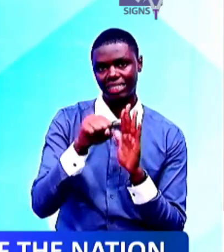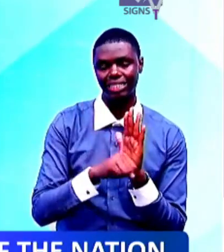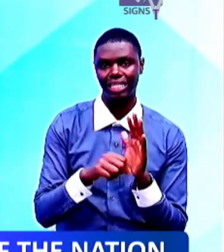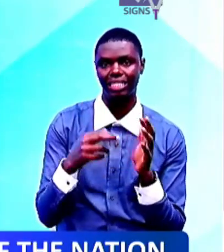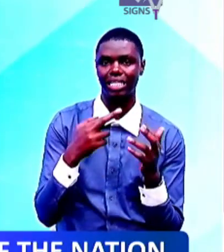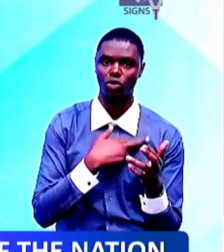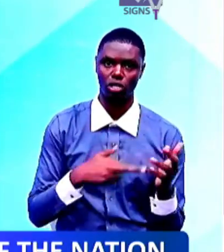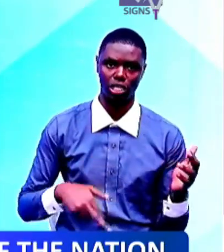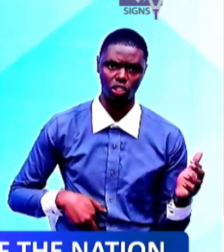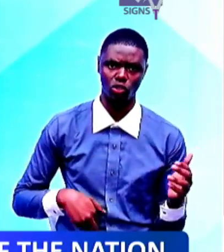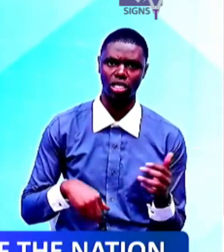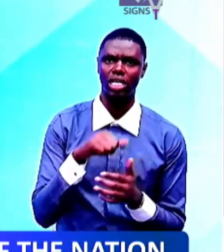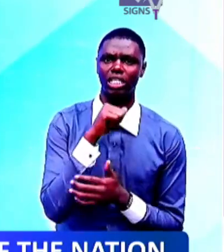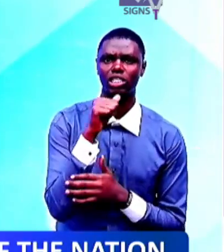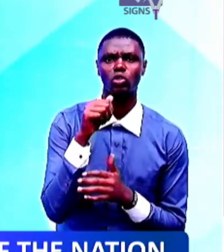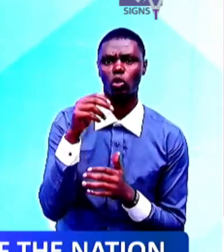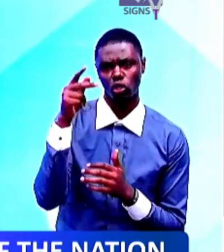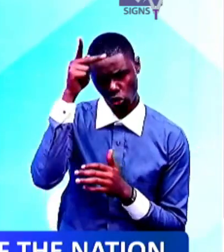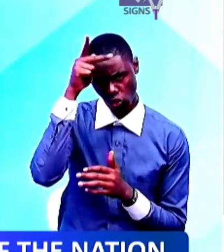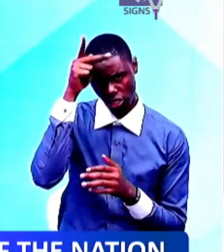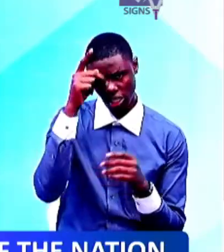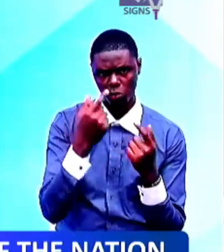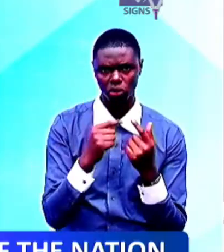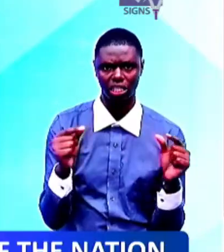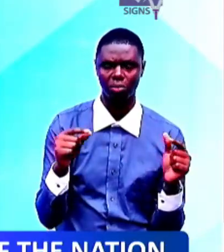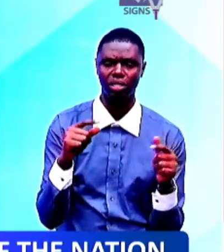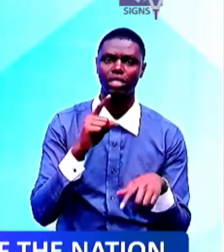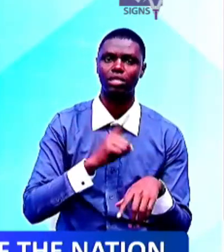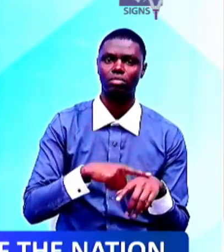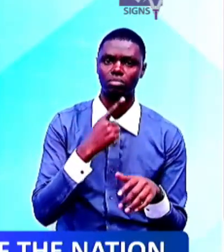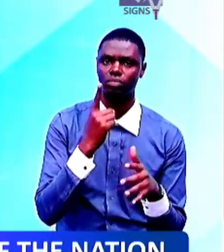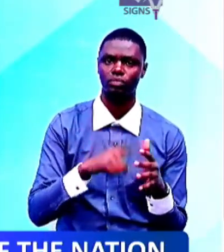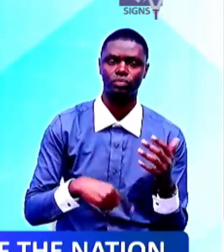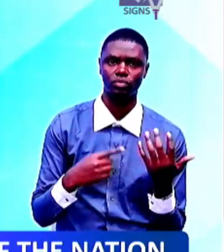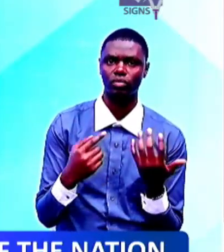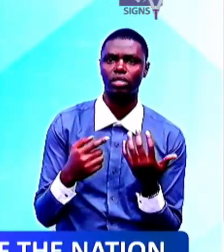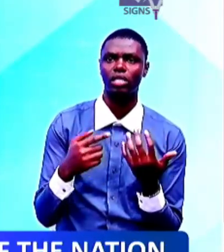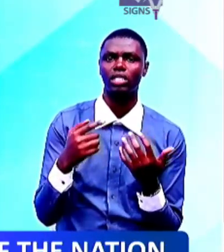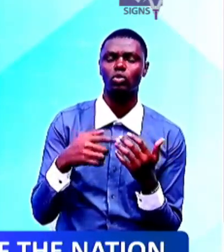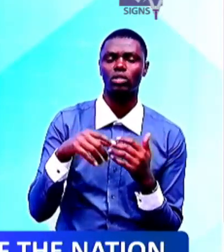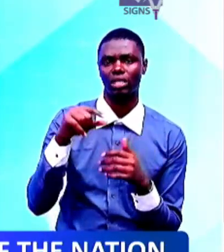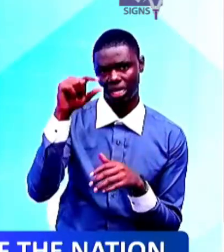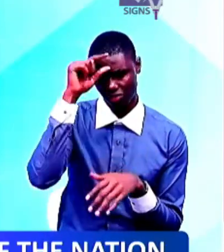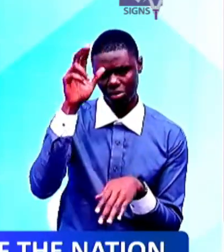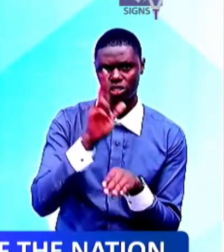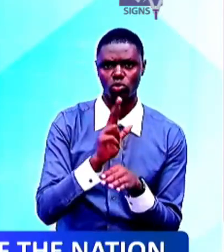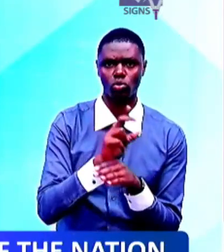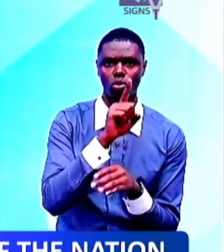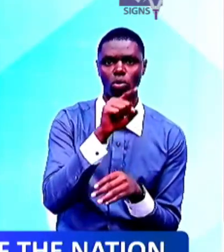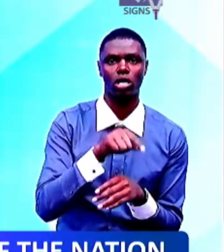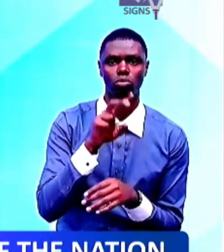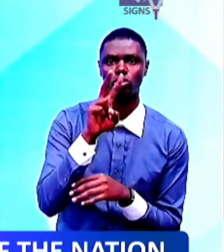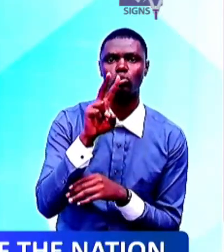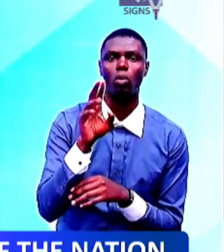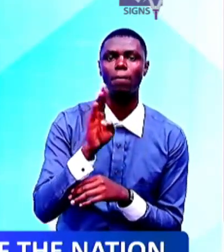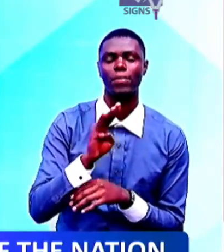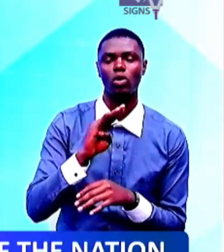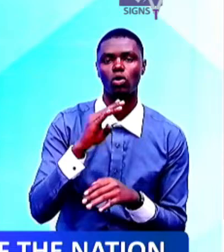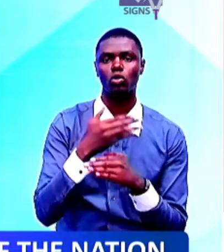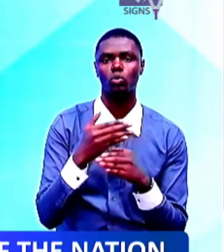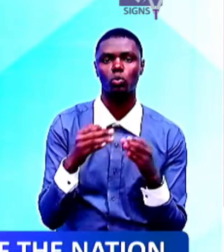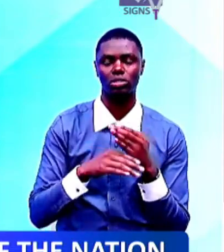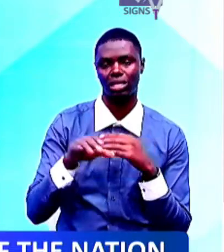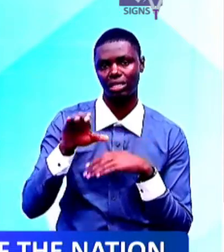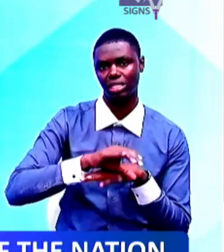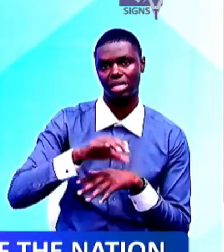therefore, it was not a knowledgeable statement when somebody says that the government is going to use 1.2 billion to construct a church. It is not a knowledgeable statement. That is